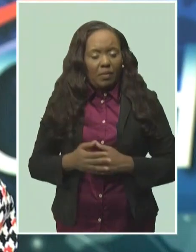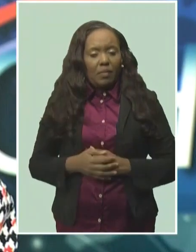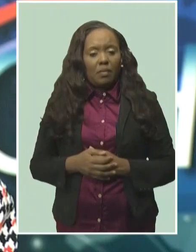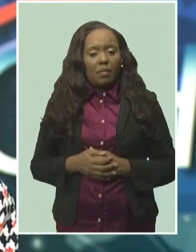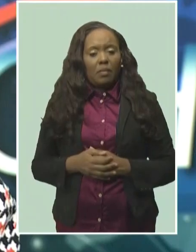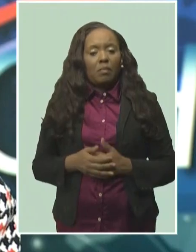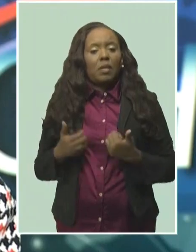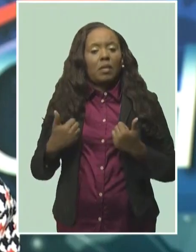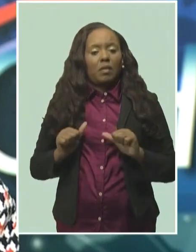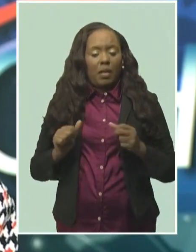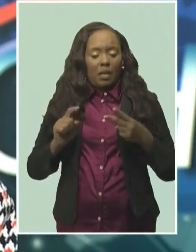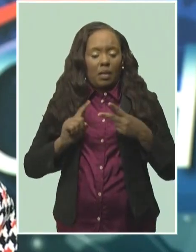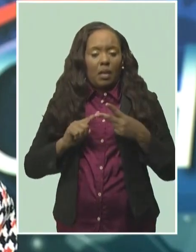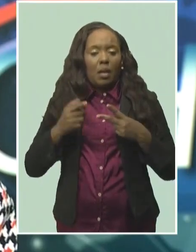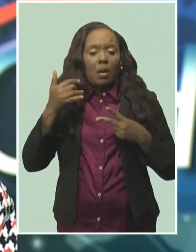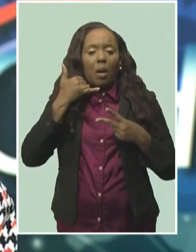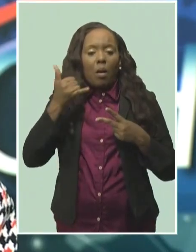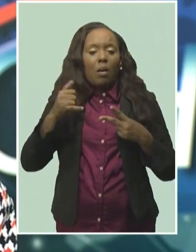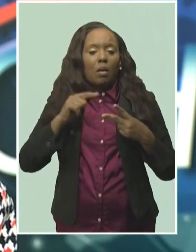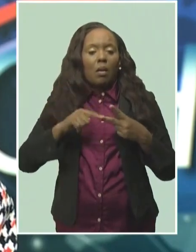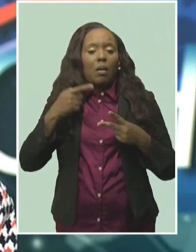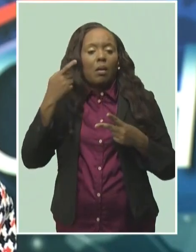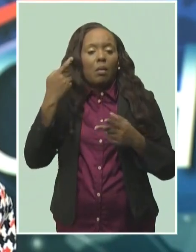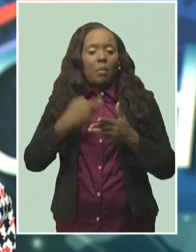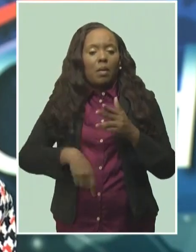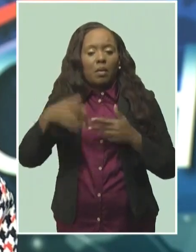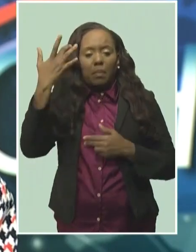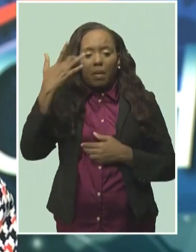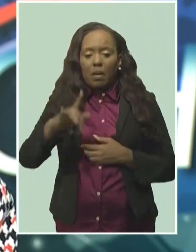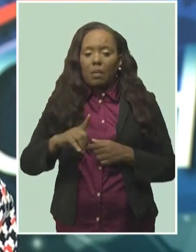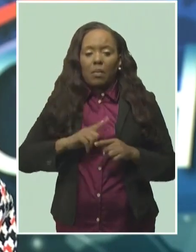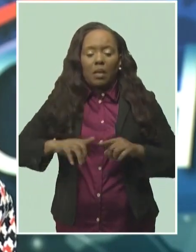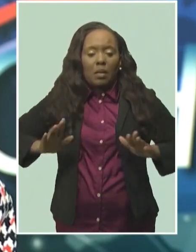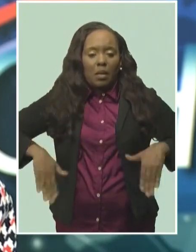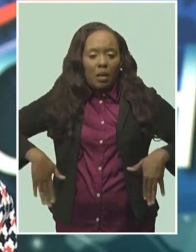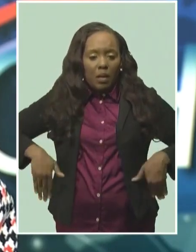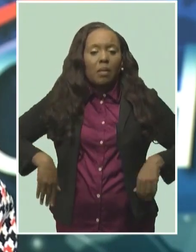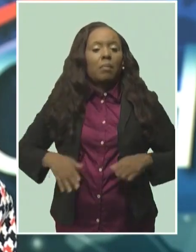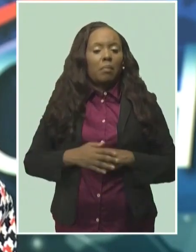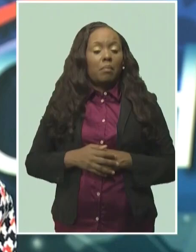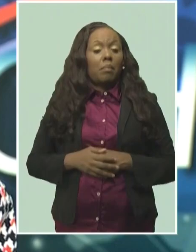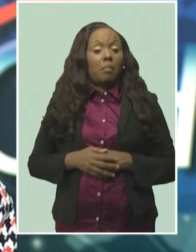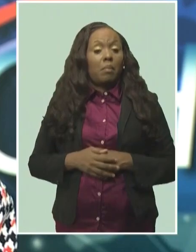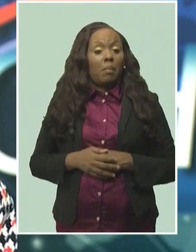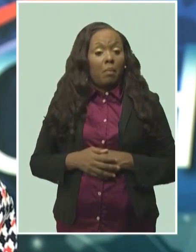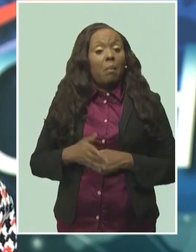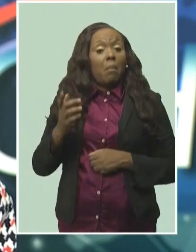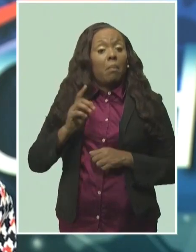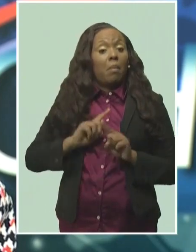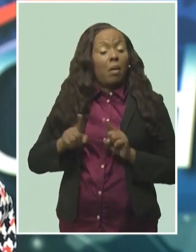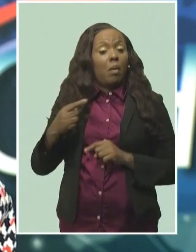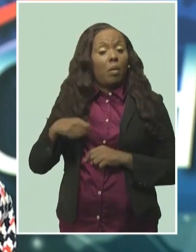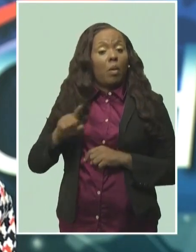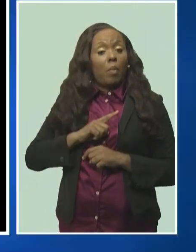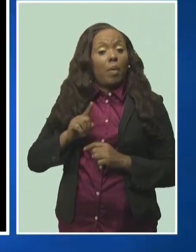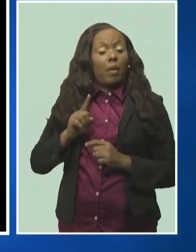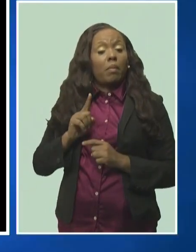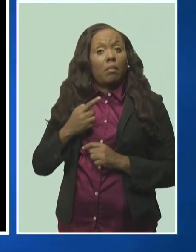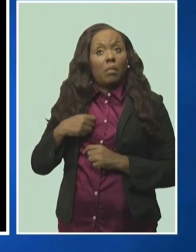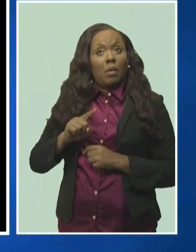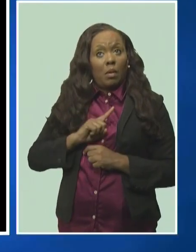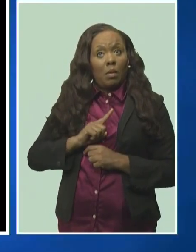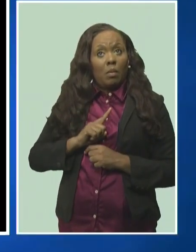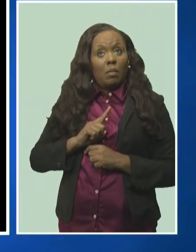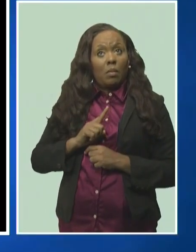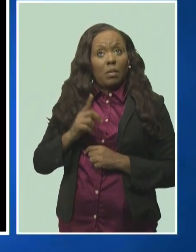Efforts to get a comment from PriceSmart have so far been futile, but CBC has been in contact with one customer who received an email